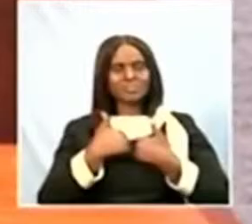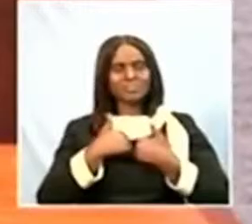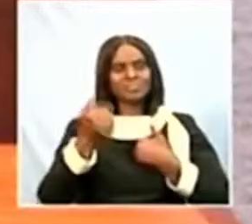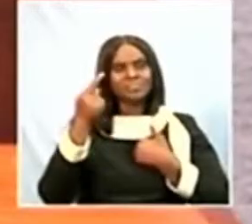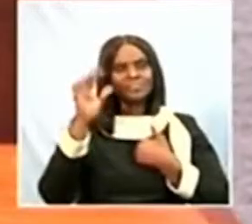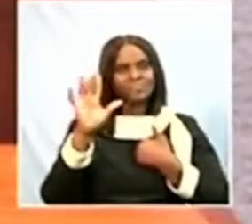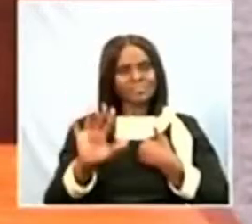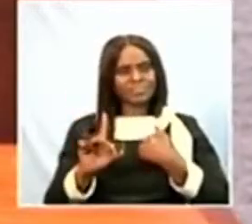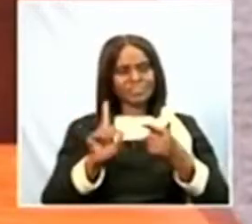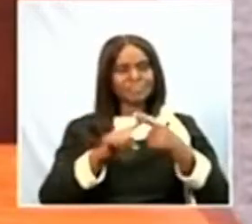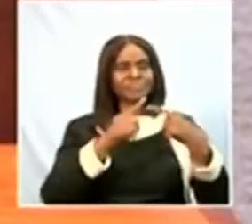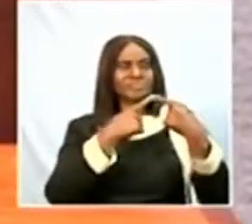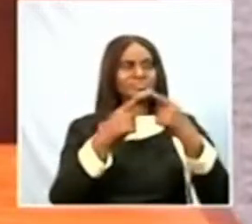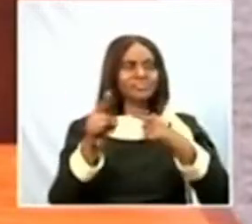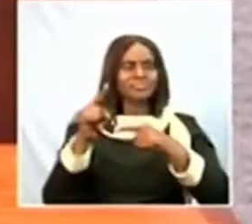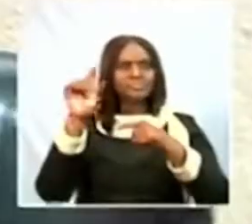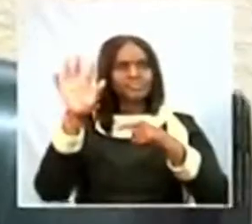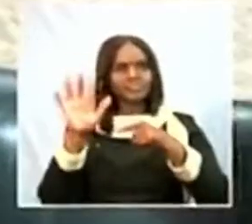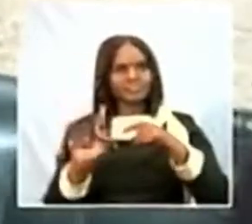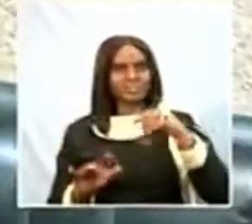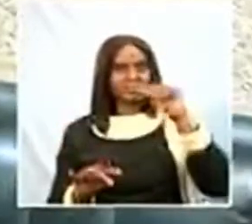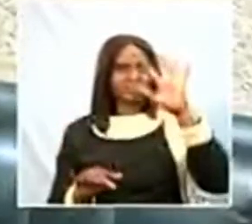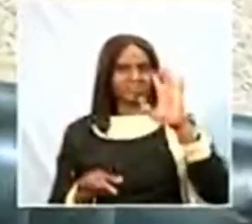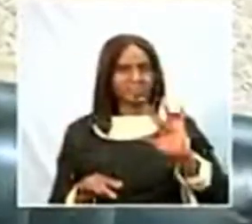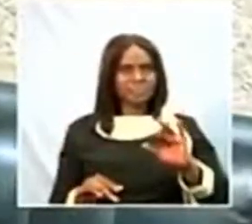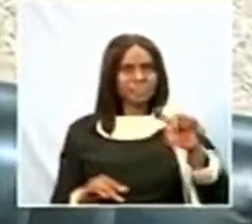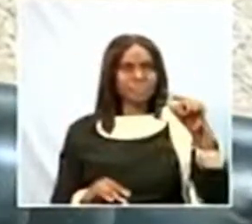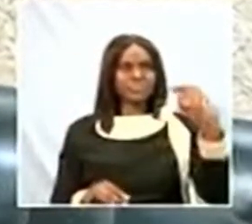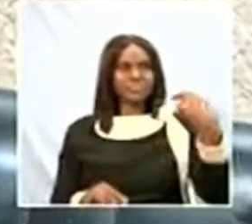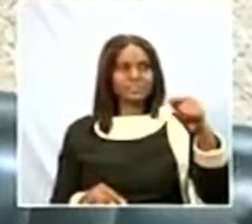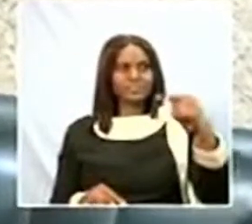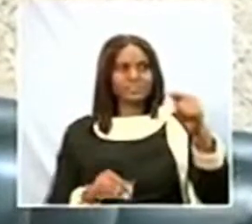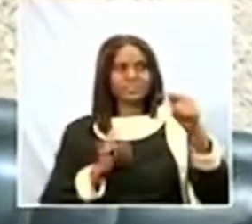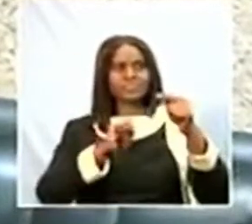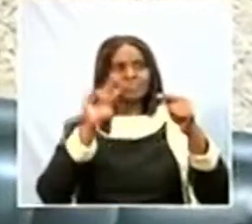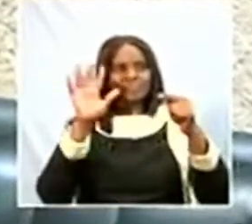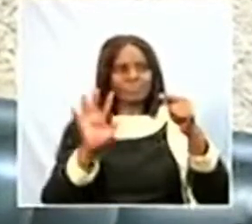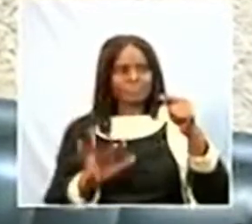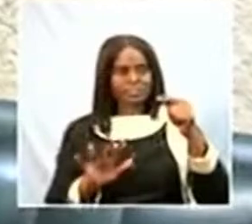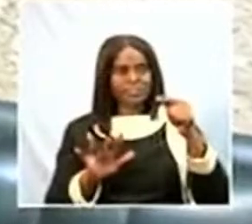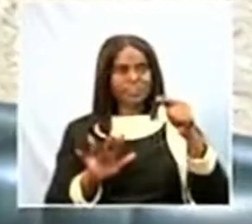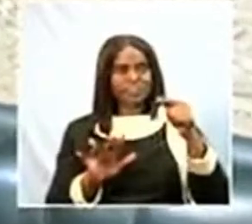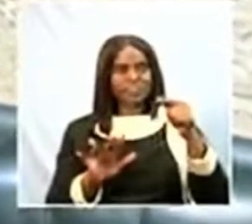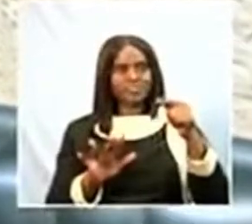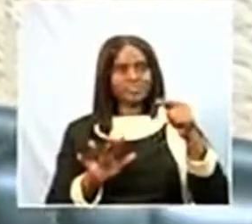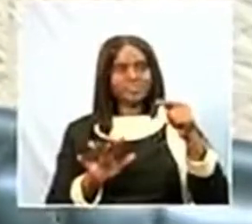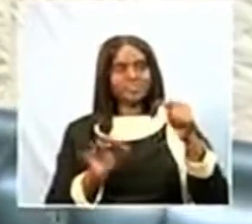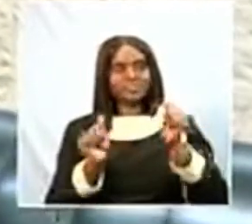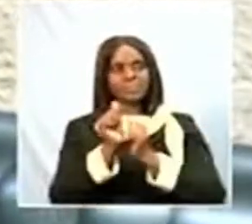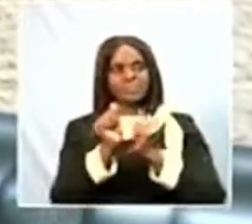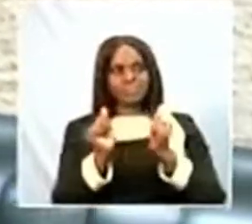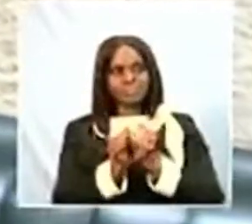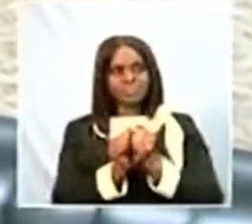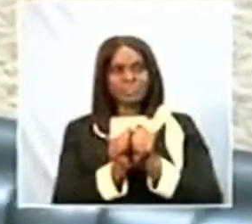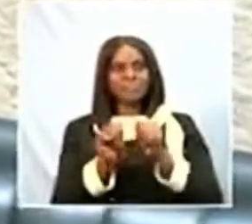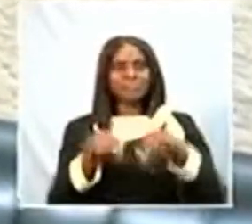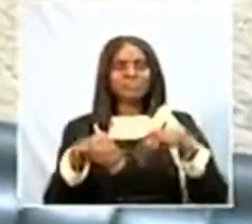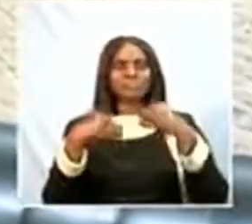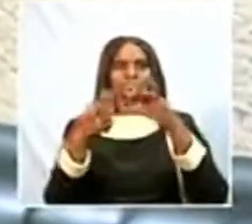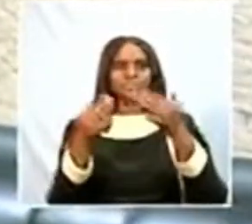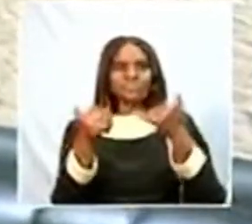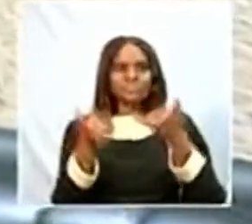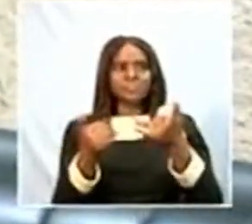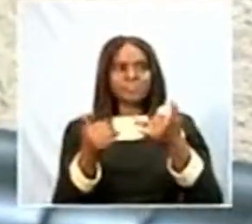and yet the color green is of no match. Madam Speaker, standing in front of you about to deliver and